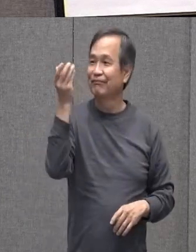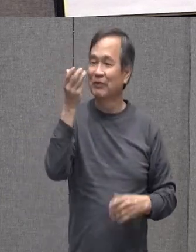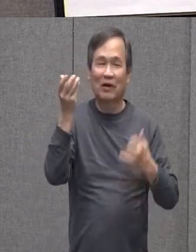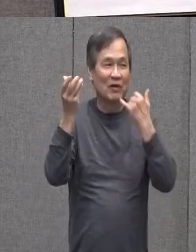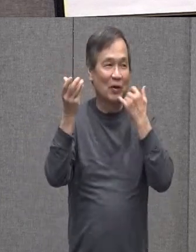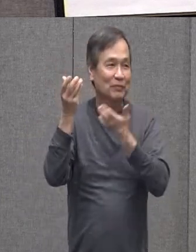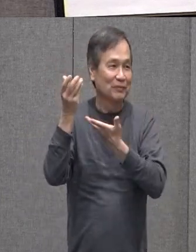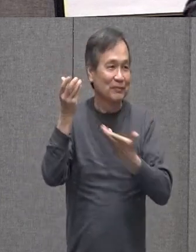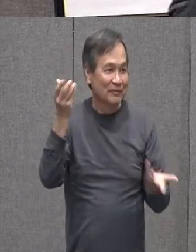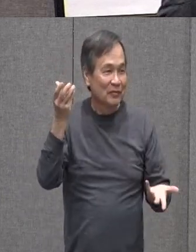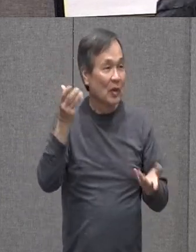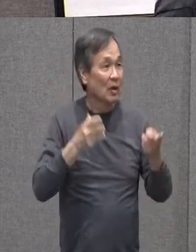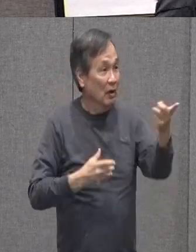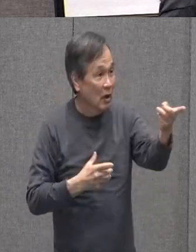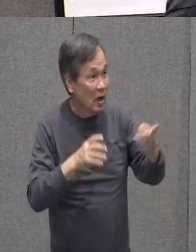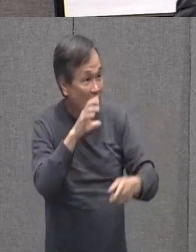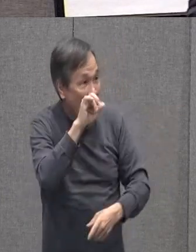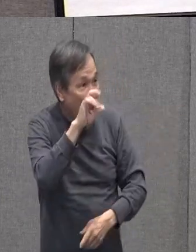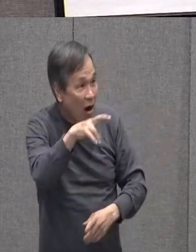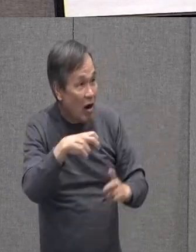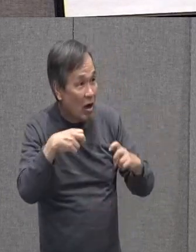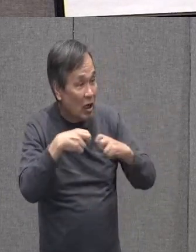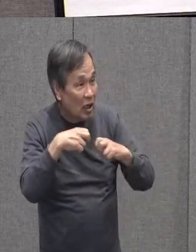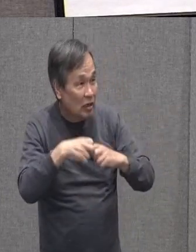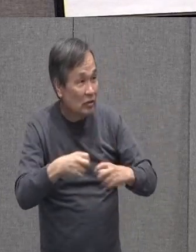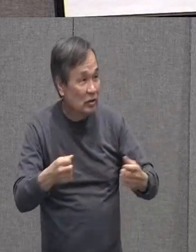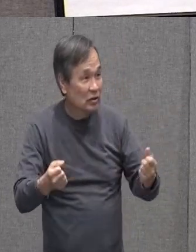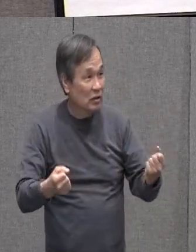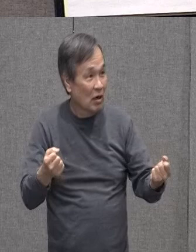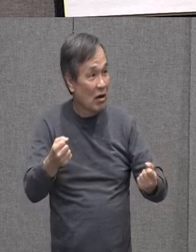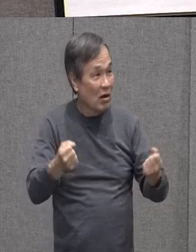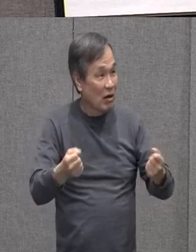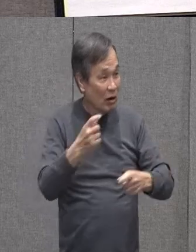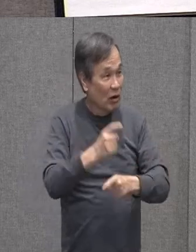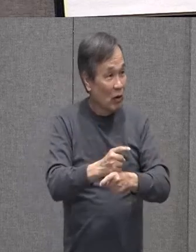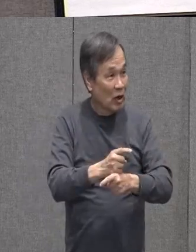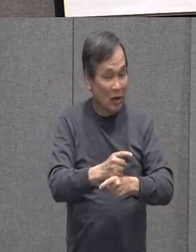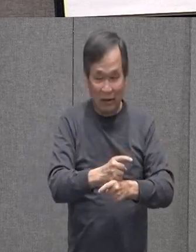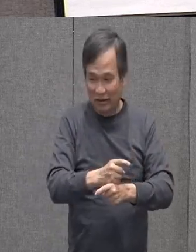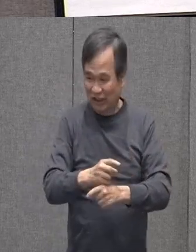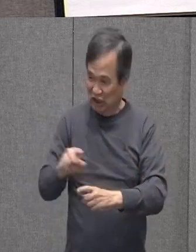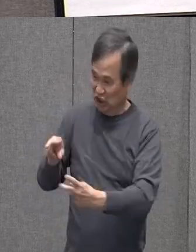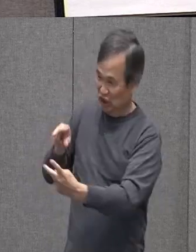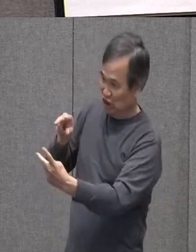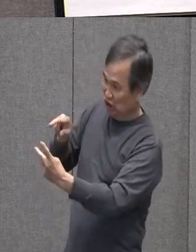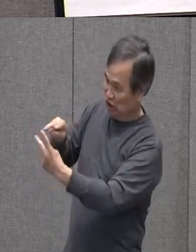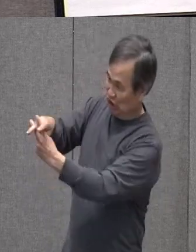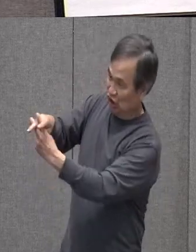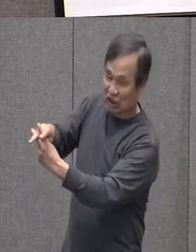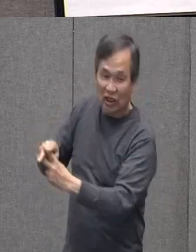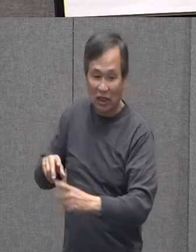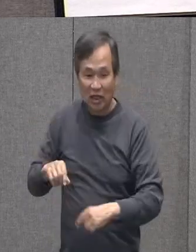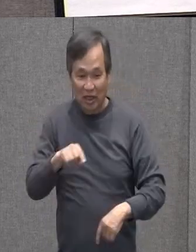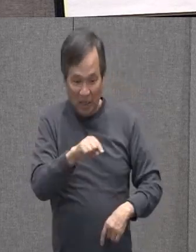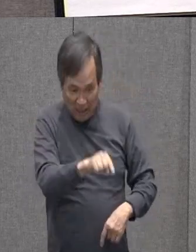it. What about an electric car? Wow. Electric I didn't cars think have about that. big rechargeable batteries that have to be plugged in, but once